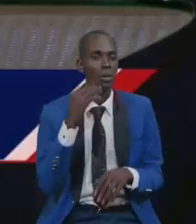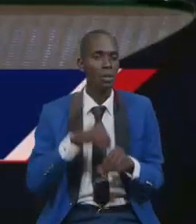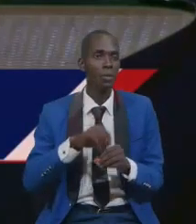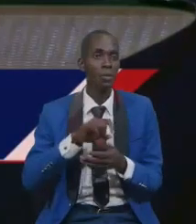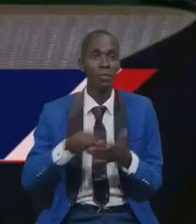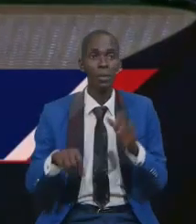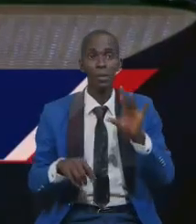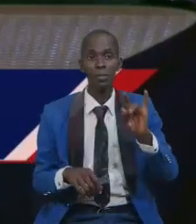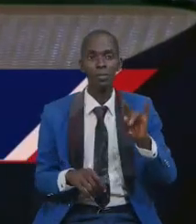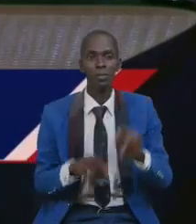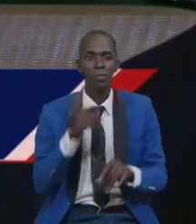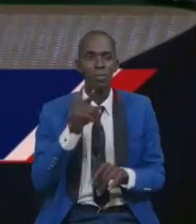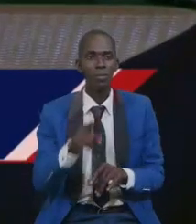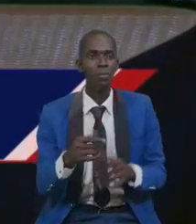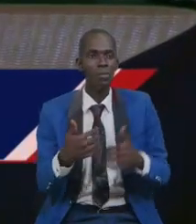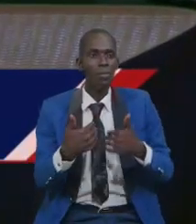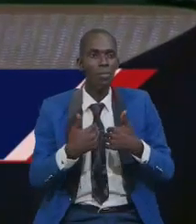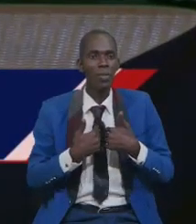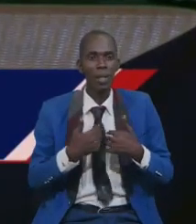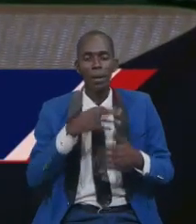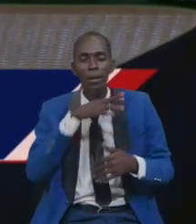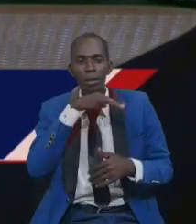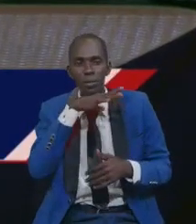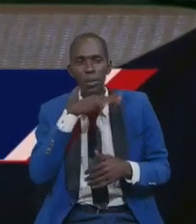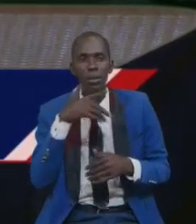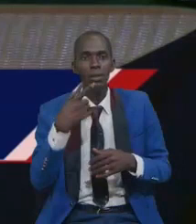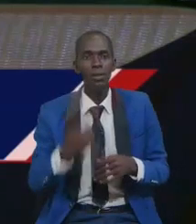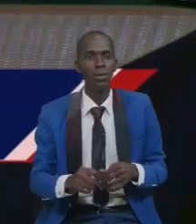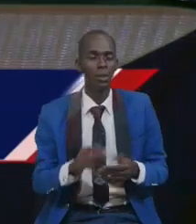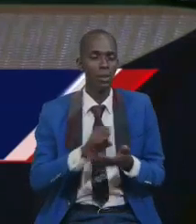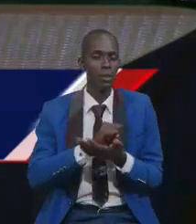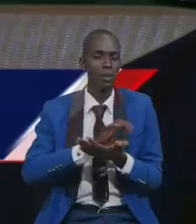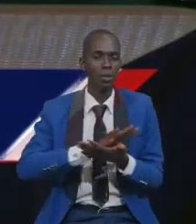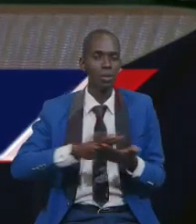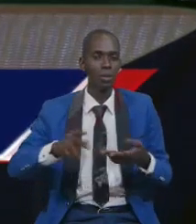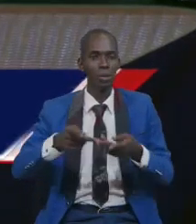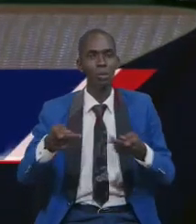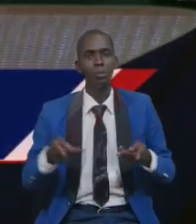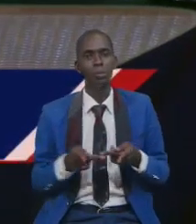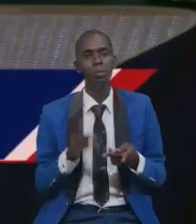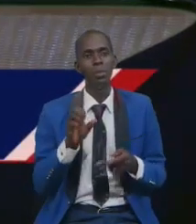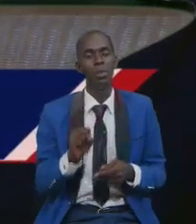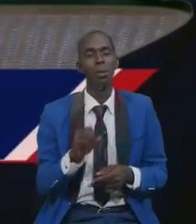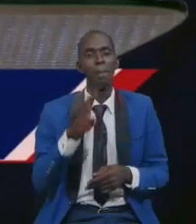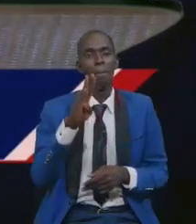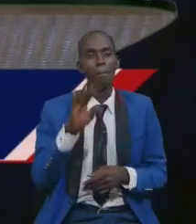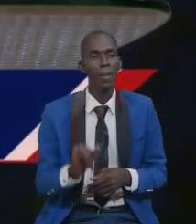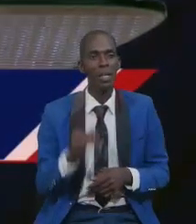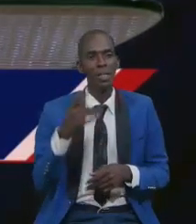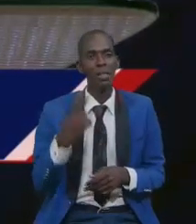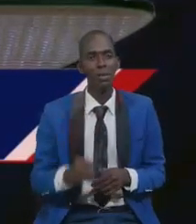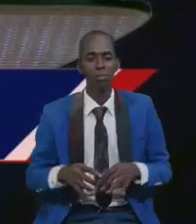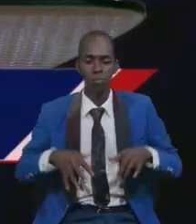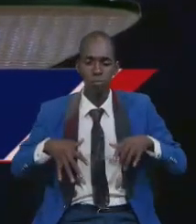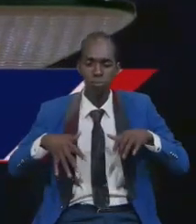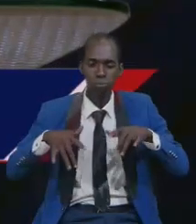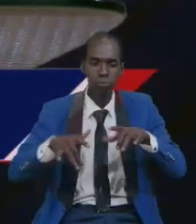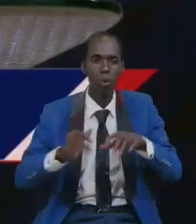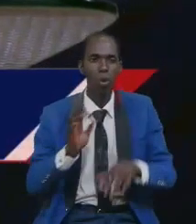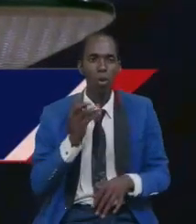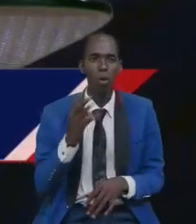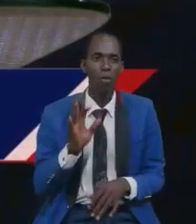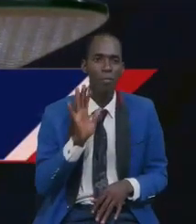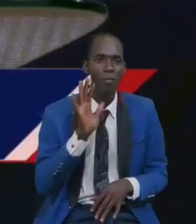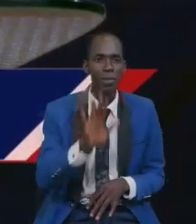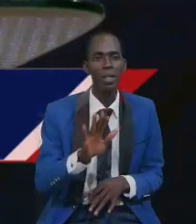verse 18 says, thou hast defiled thy sanctuaries by the multitude of